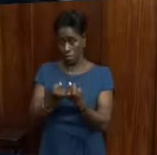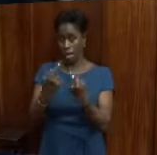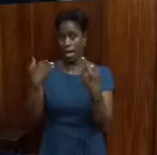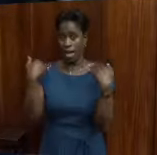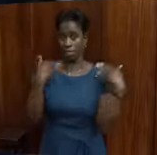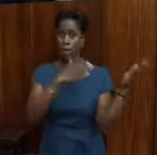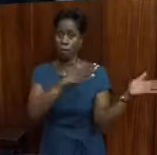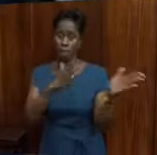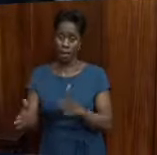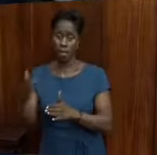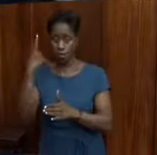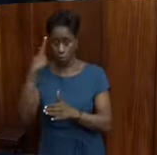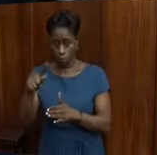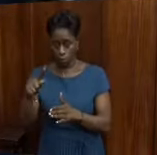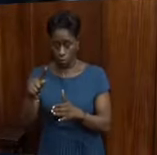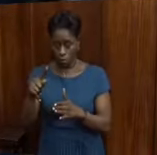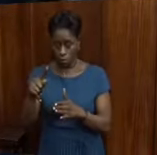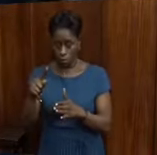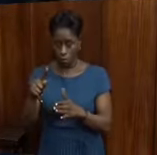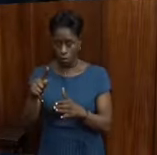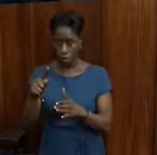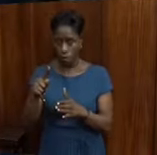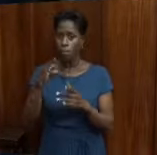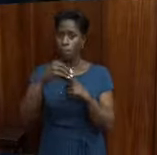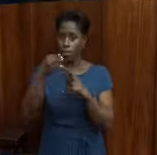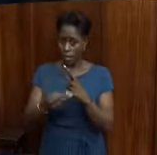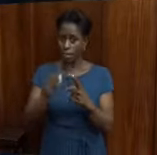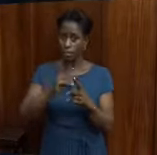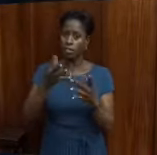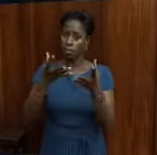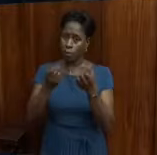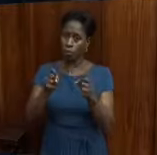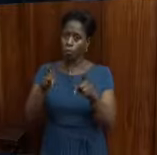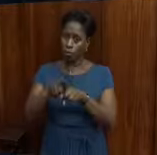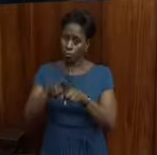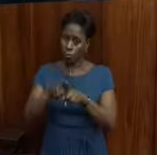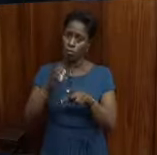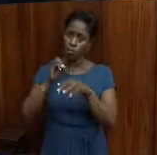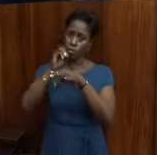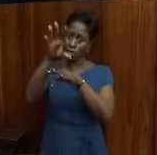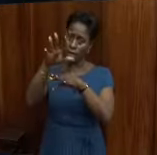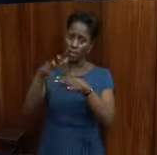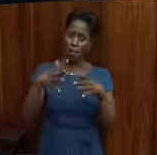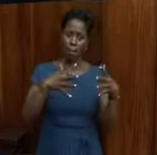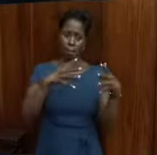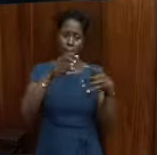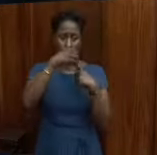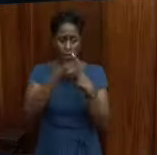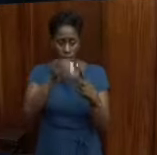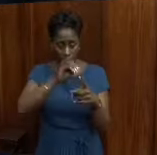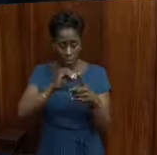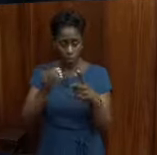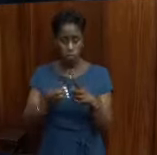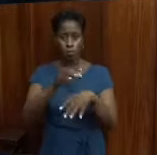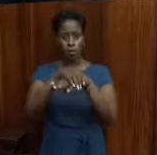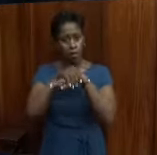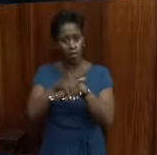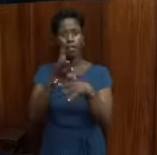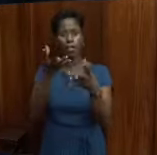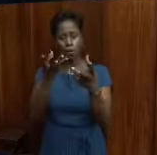and developing a strategy for increasing UK market access and regional markets. Mr. Speaker, I'd like to inform this Honourable House that